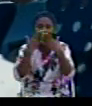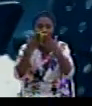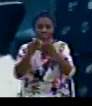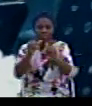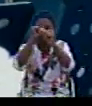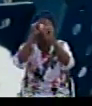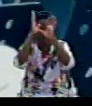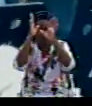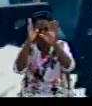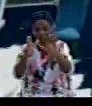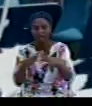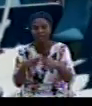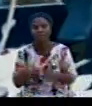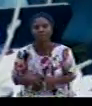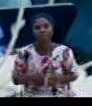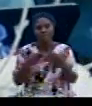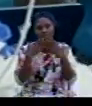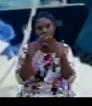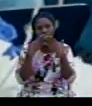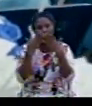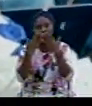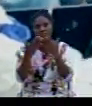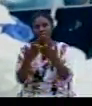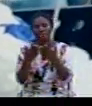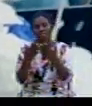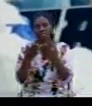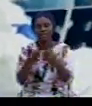Oshé, ba, ba, Oshé,